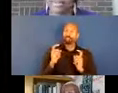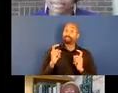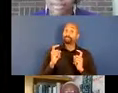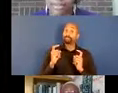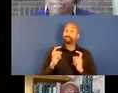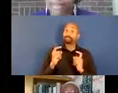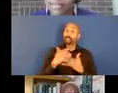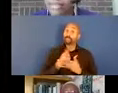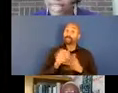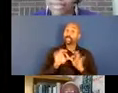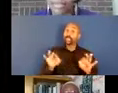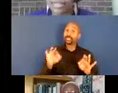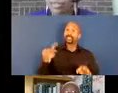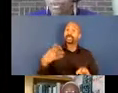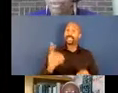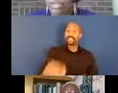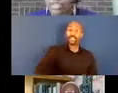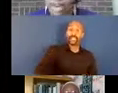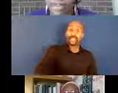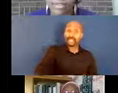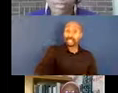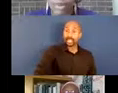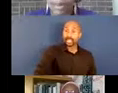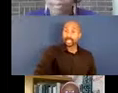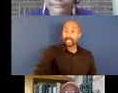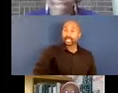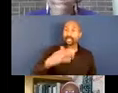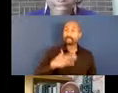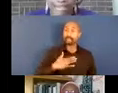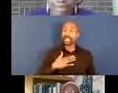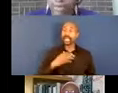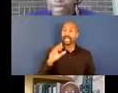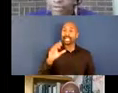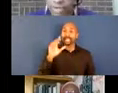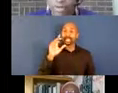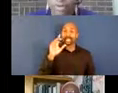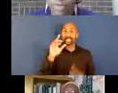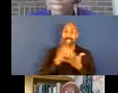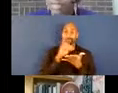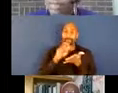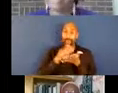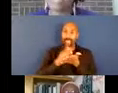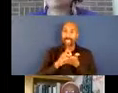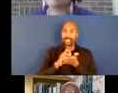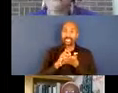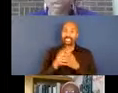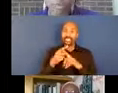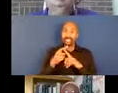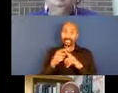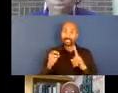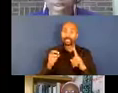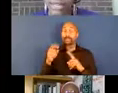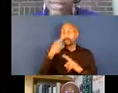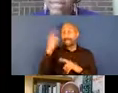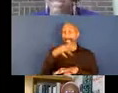And my dissertation is a form of extraction from a Black Indigenous community filtered through a system that does not allow for